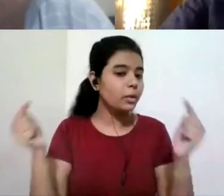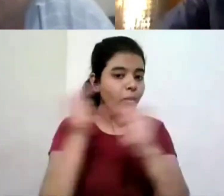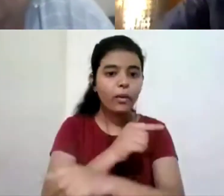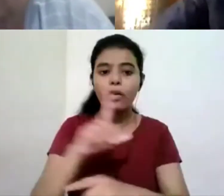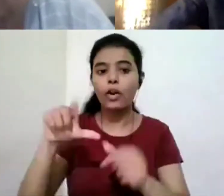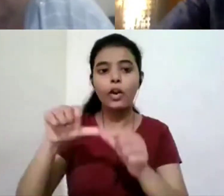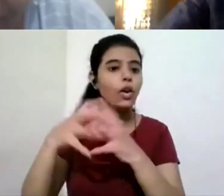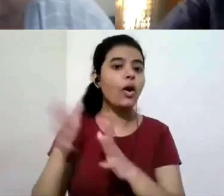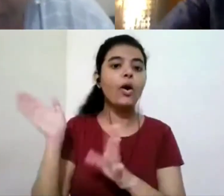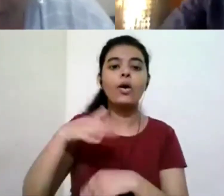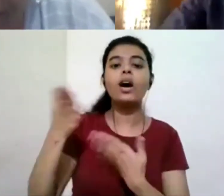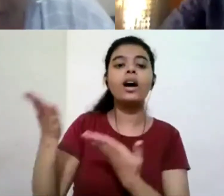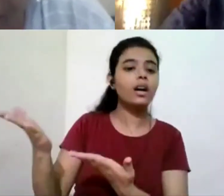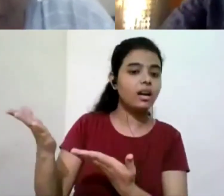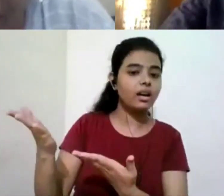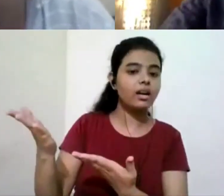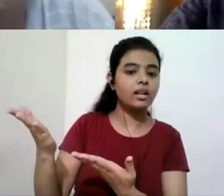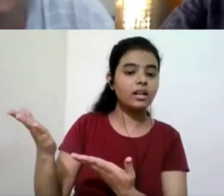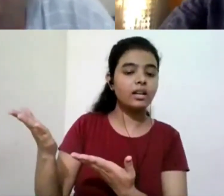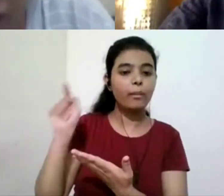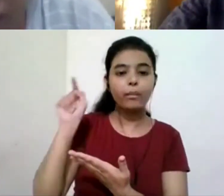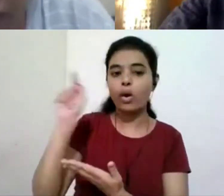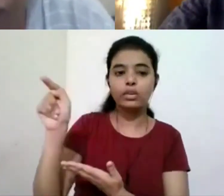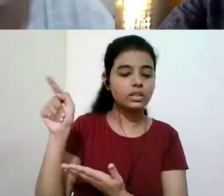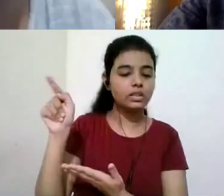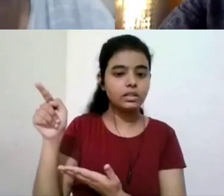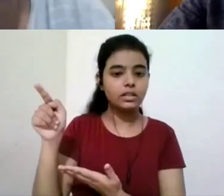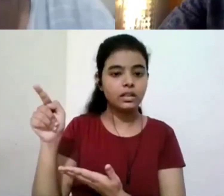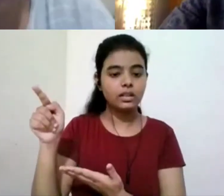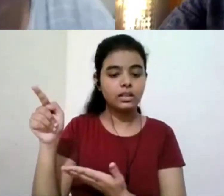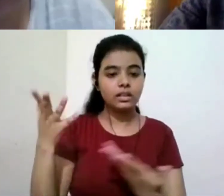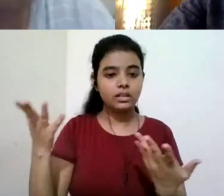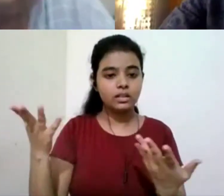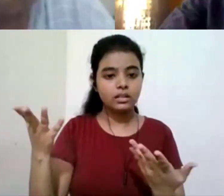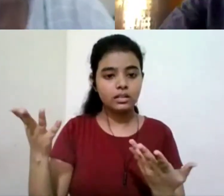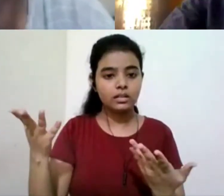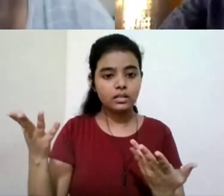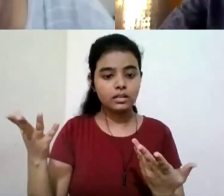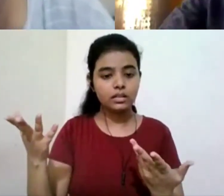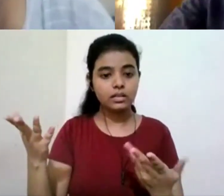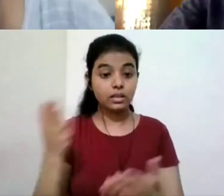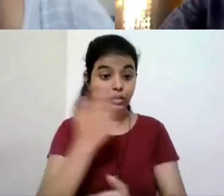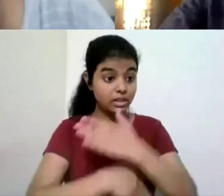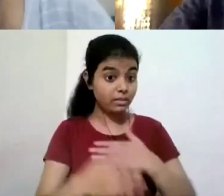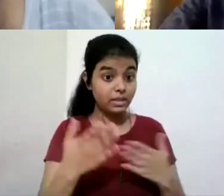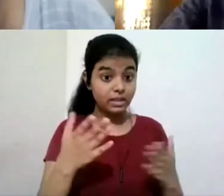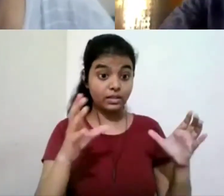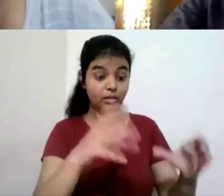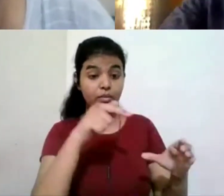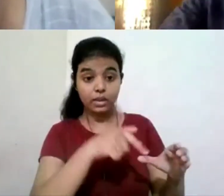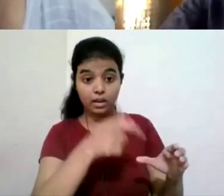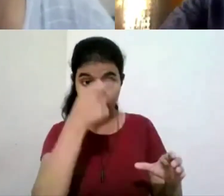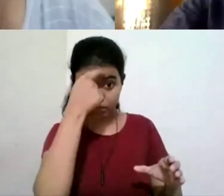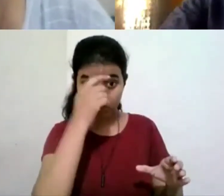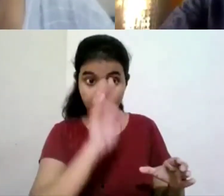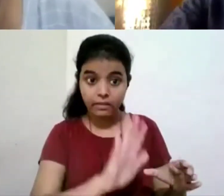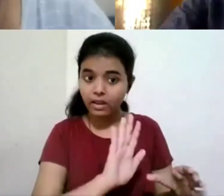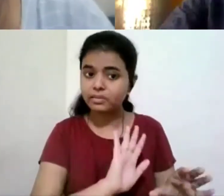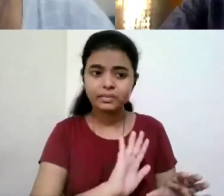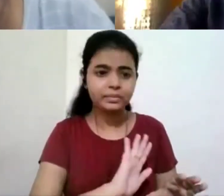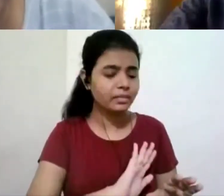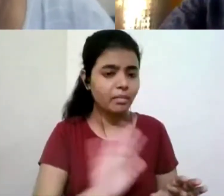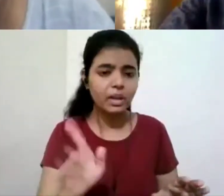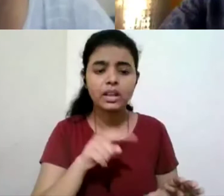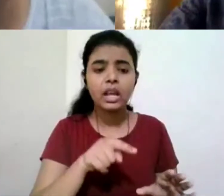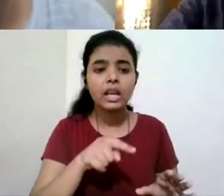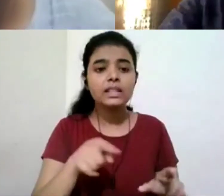law. Yeah. It is not coming in so much from the disability sector or it's like when you are offered,